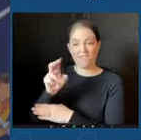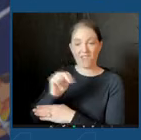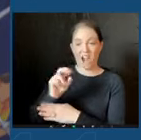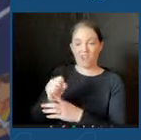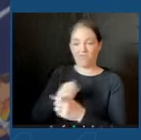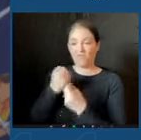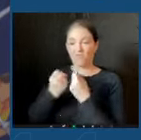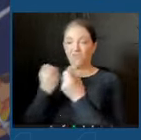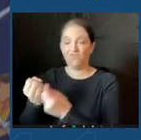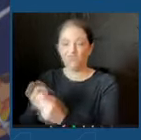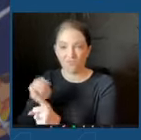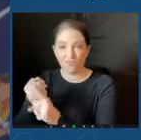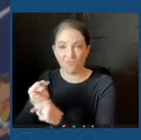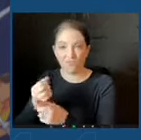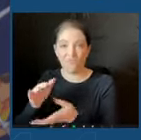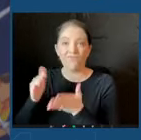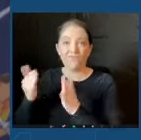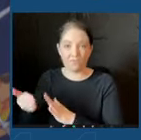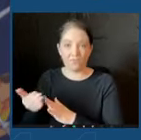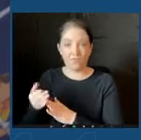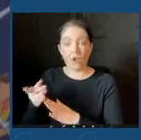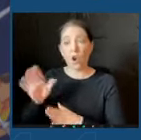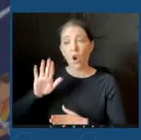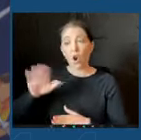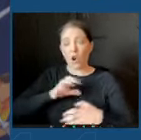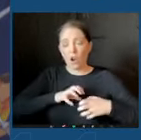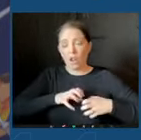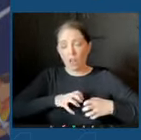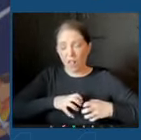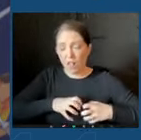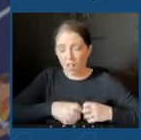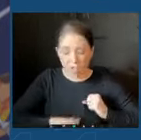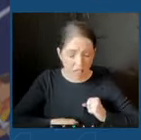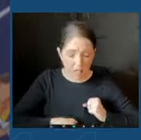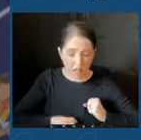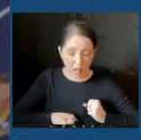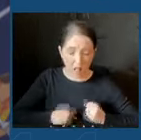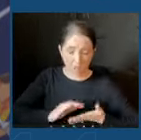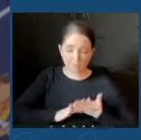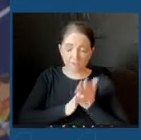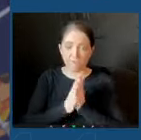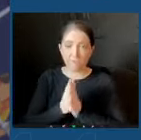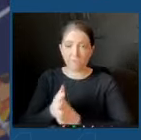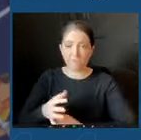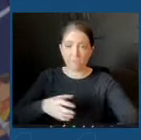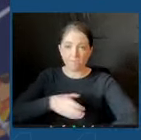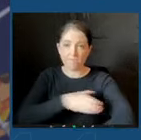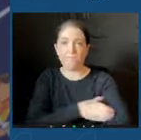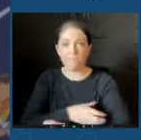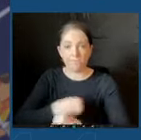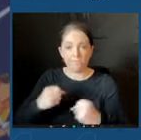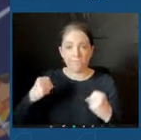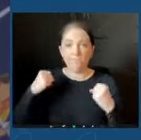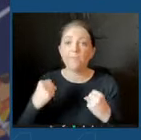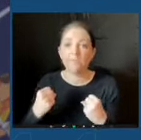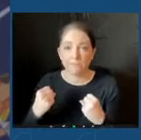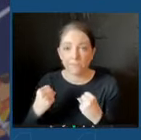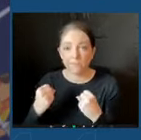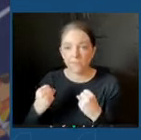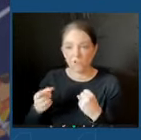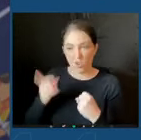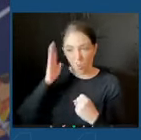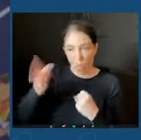grief, this horrible grief, and turned it into a force he reckoned with, a force for